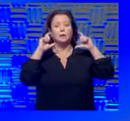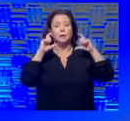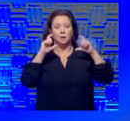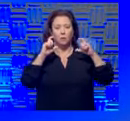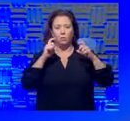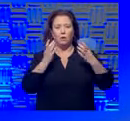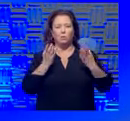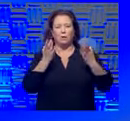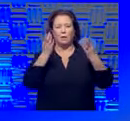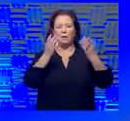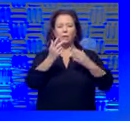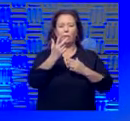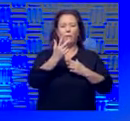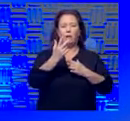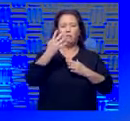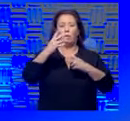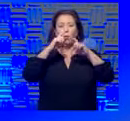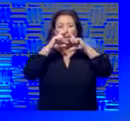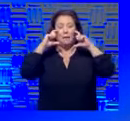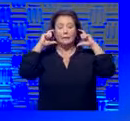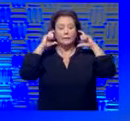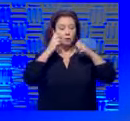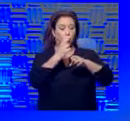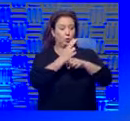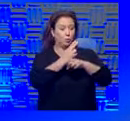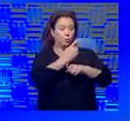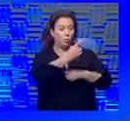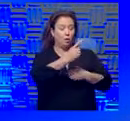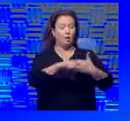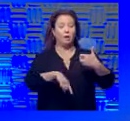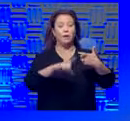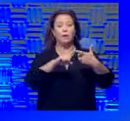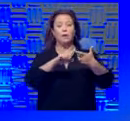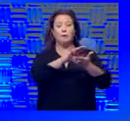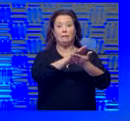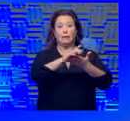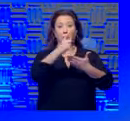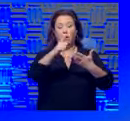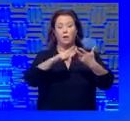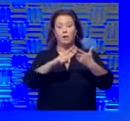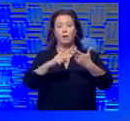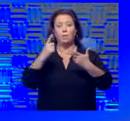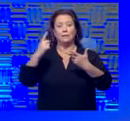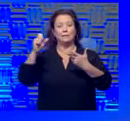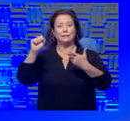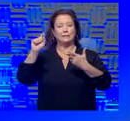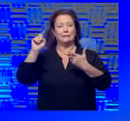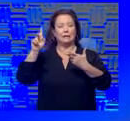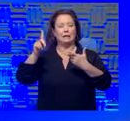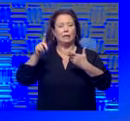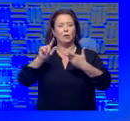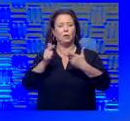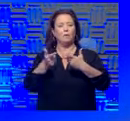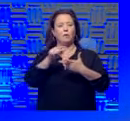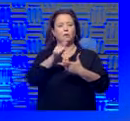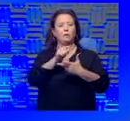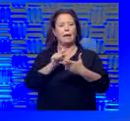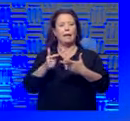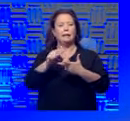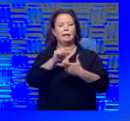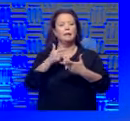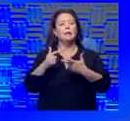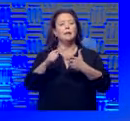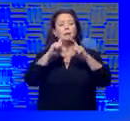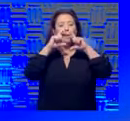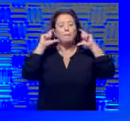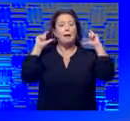have 3 or 4 so that one can be in use, one can be cleaned, one can be in stock, and you can change between those things.